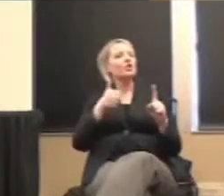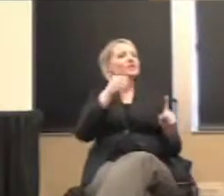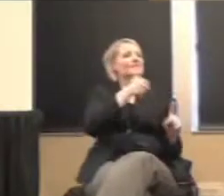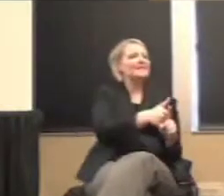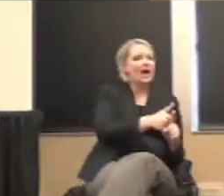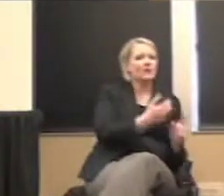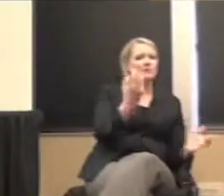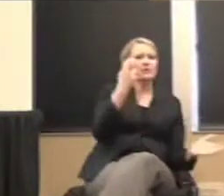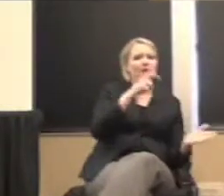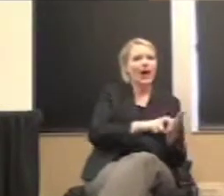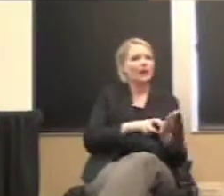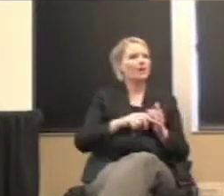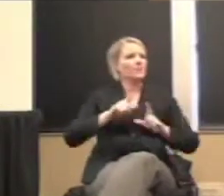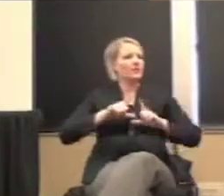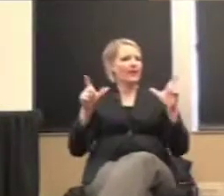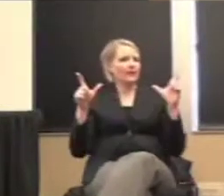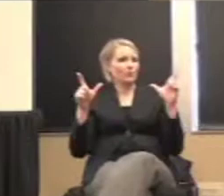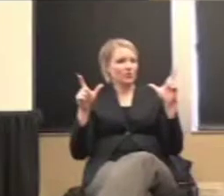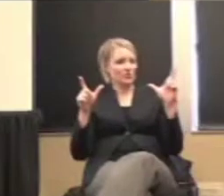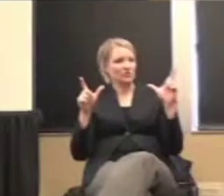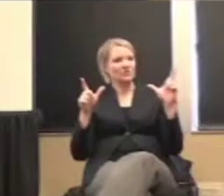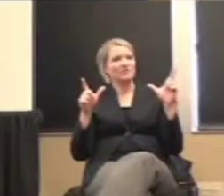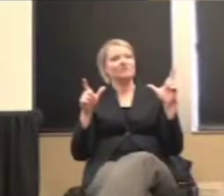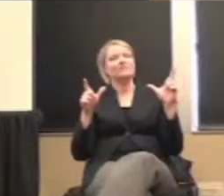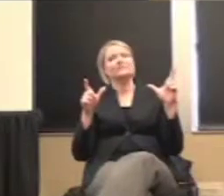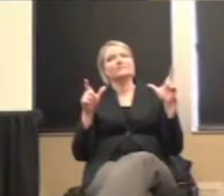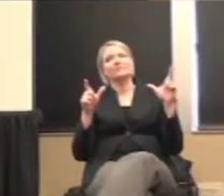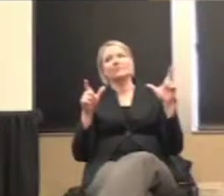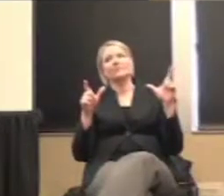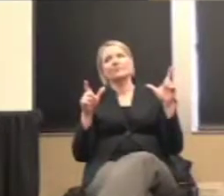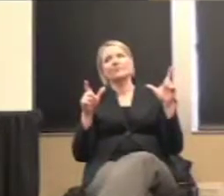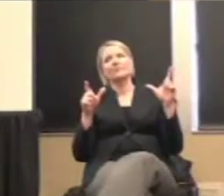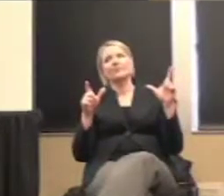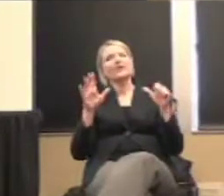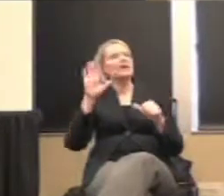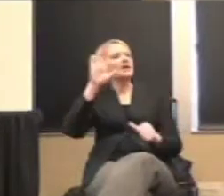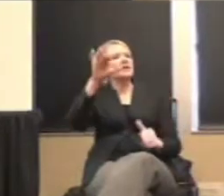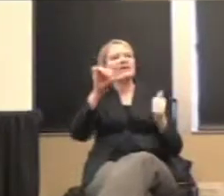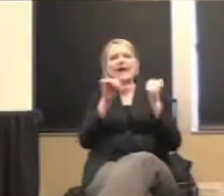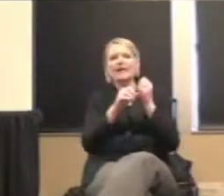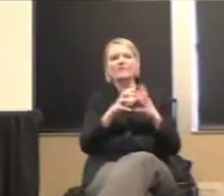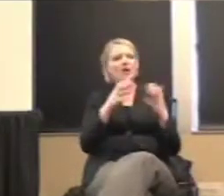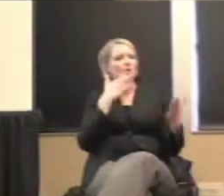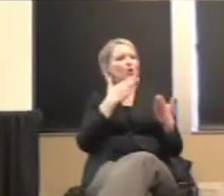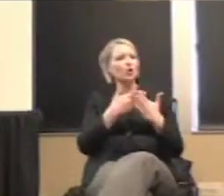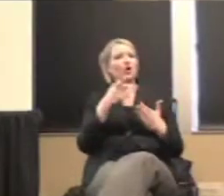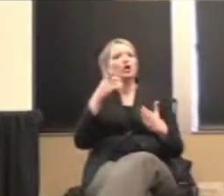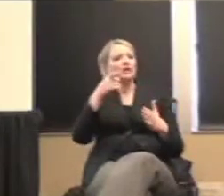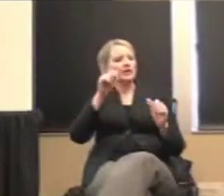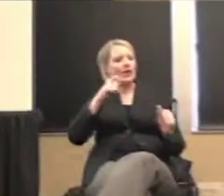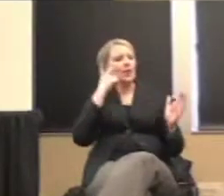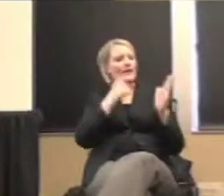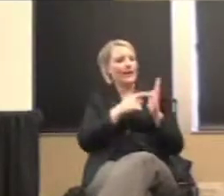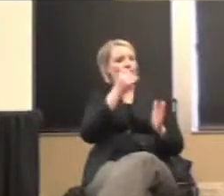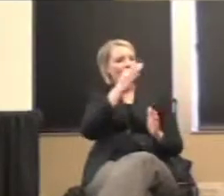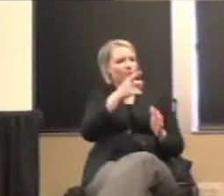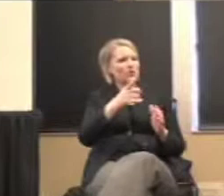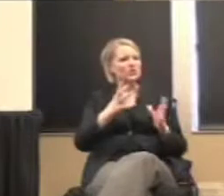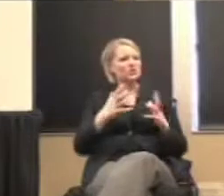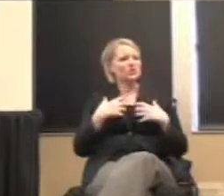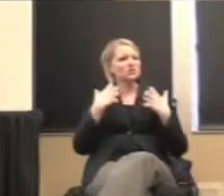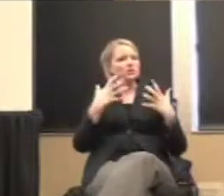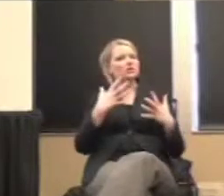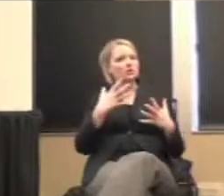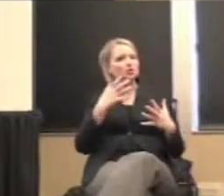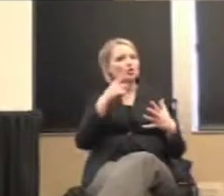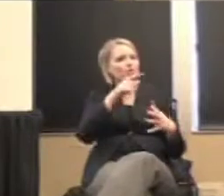So see, and that would go. His A was really good at recognizing he was getting agitated, and then he would prompt him to use the book. You know what I mean?